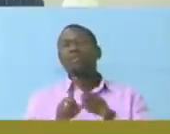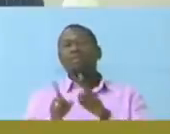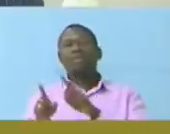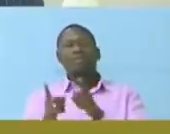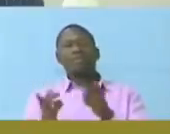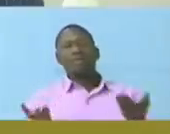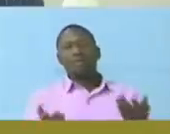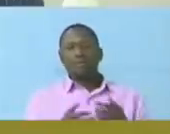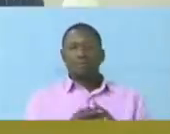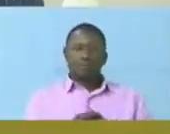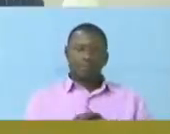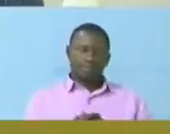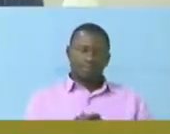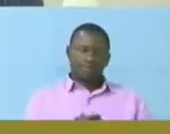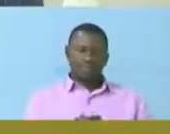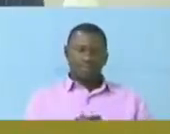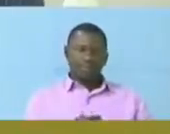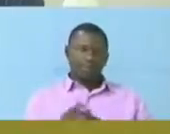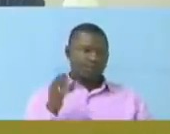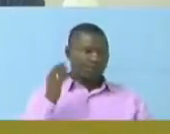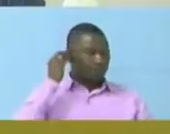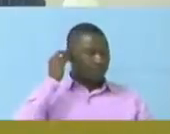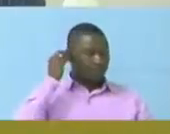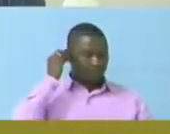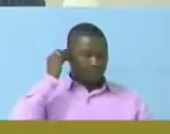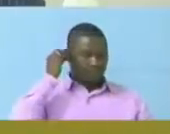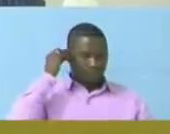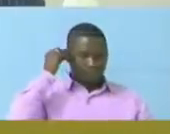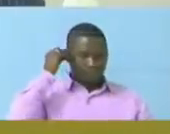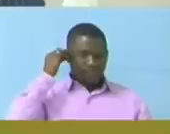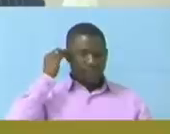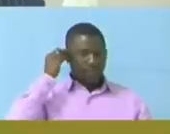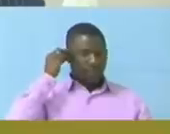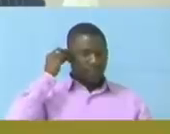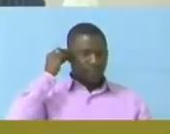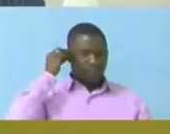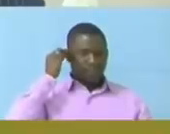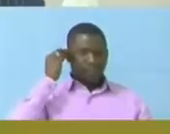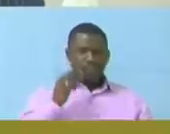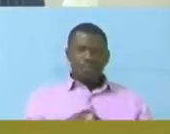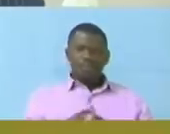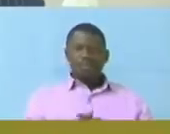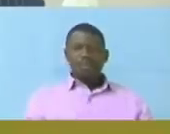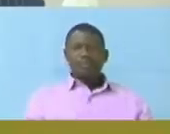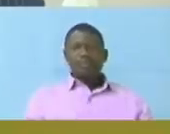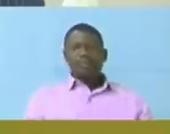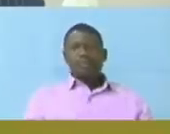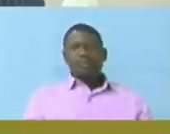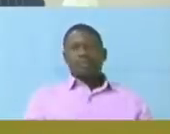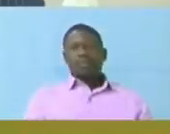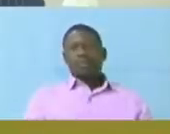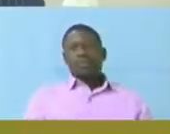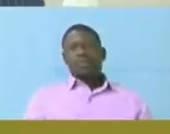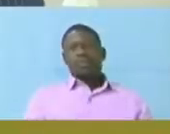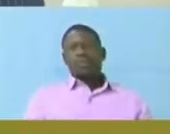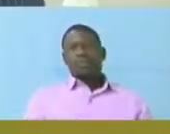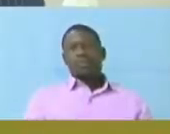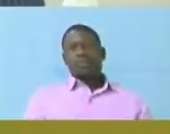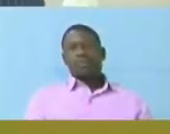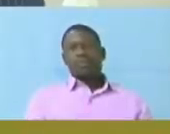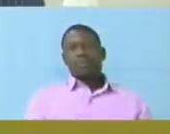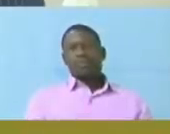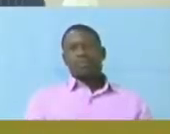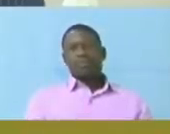la birna ku yininka wo tulo jawara demba ikolo yininka. Nga jawara demba fana yininka, jawara demba fana